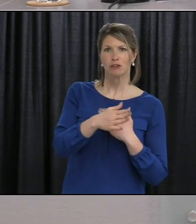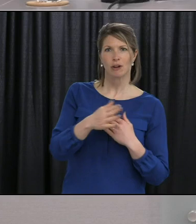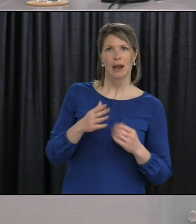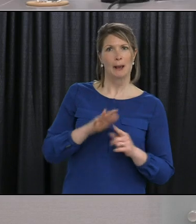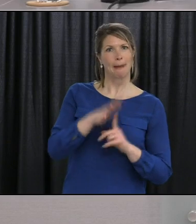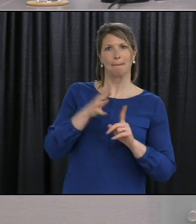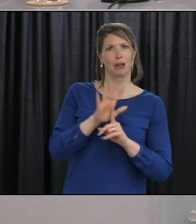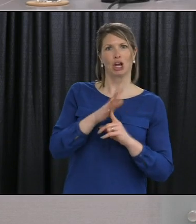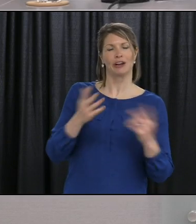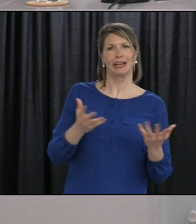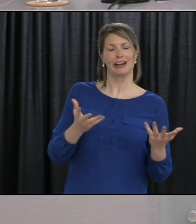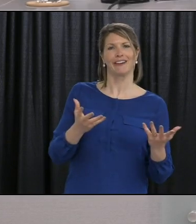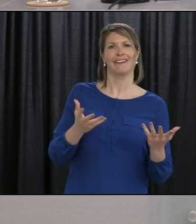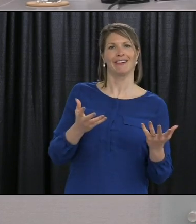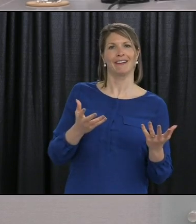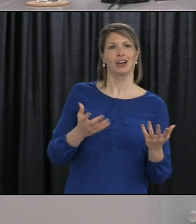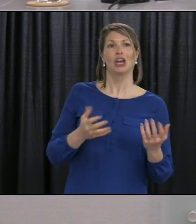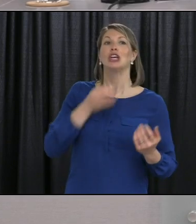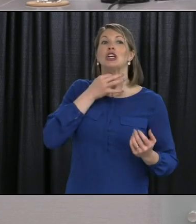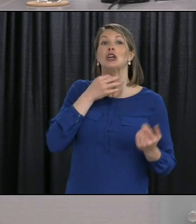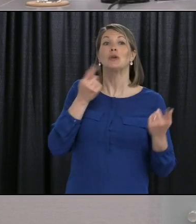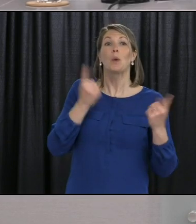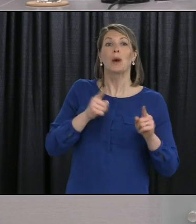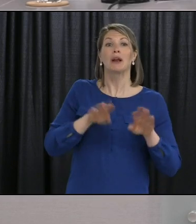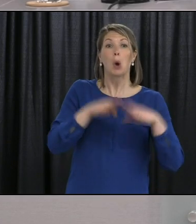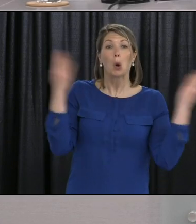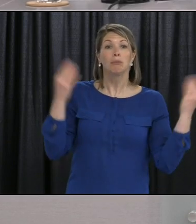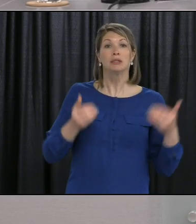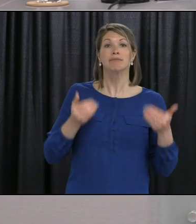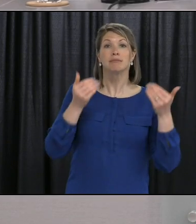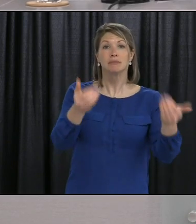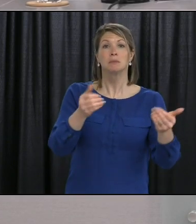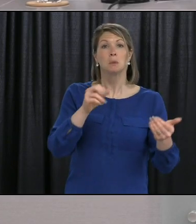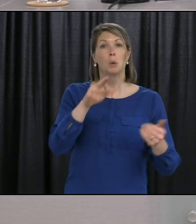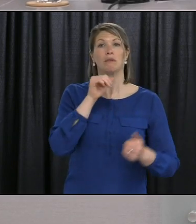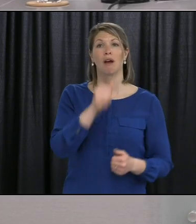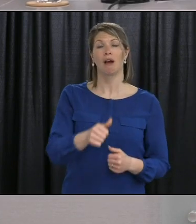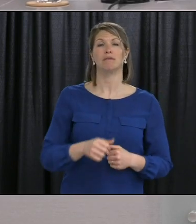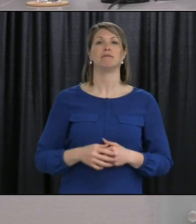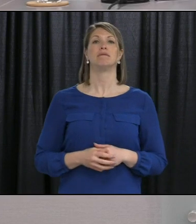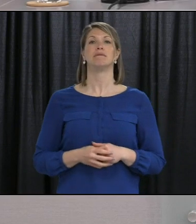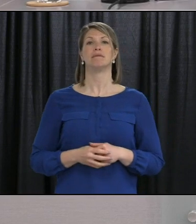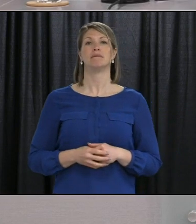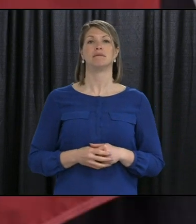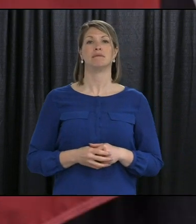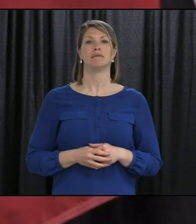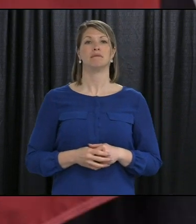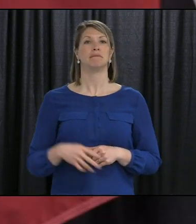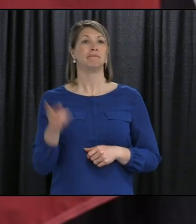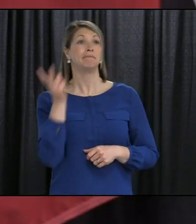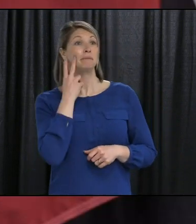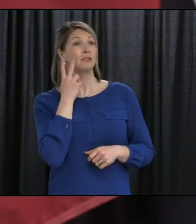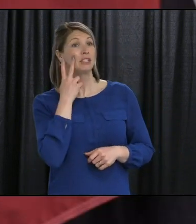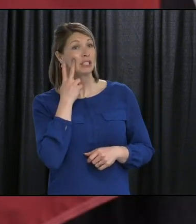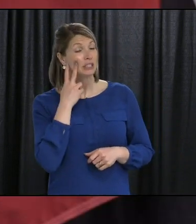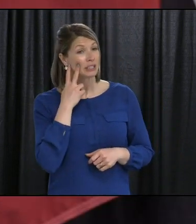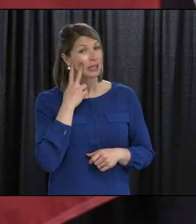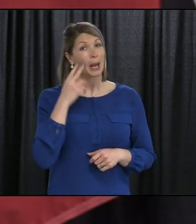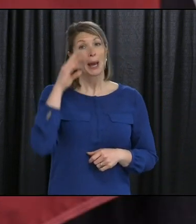Any indication if this type of thing will be allowed to go ahead, or is this something that's really not even on the radar yet? We'll see, but I hope